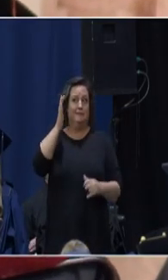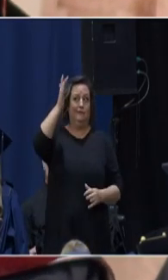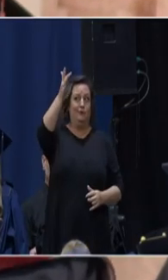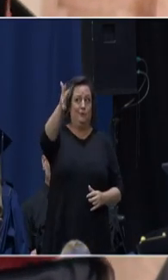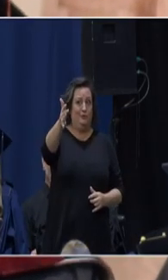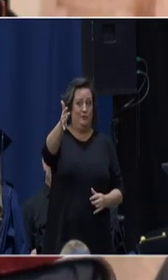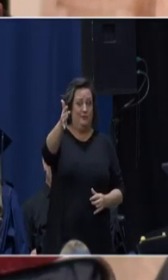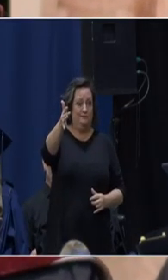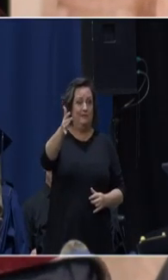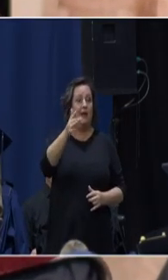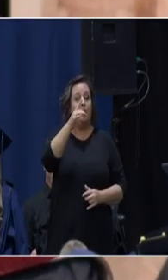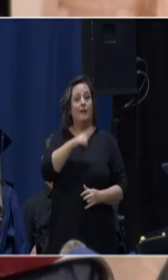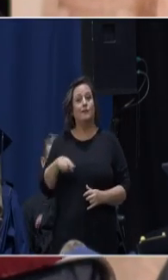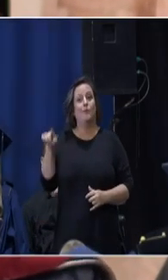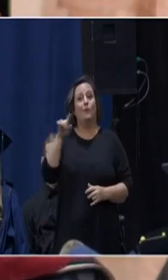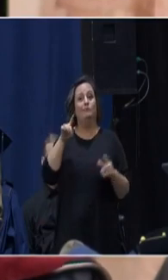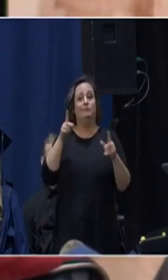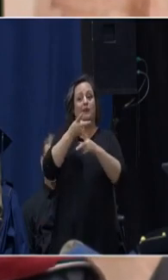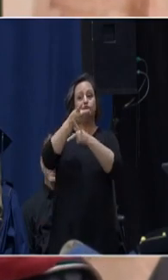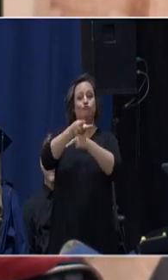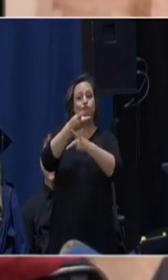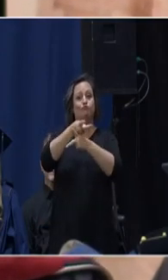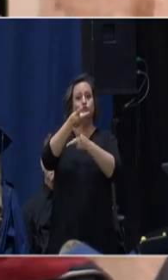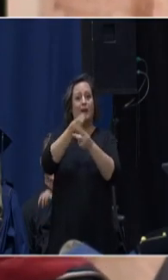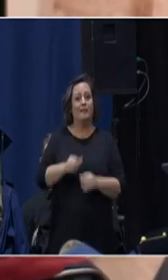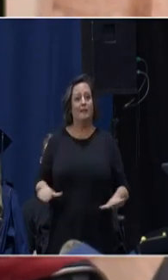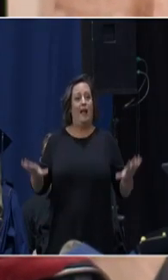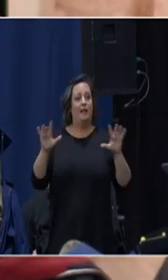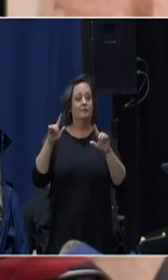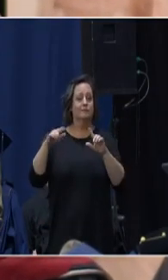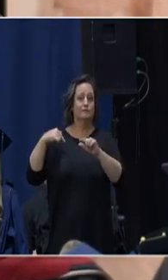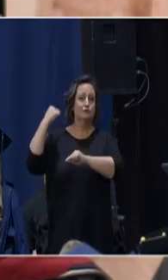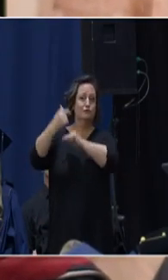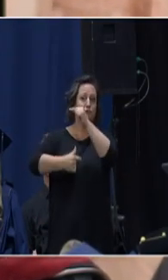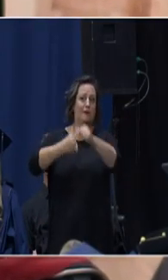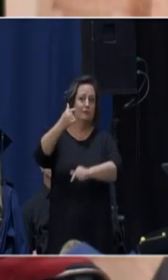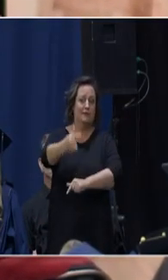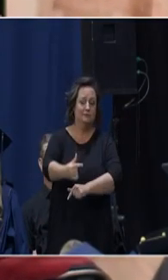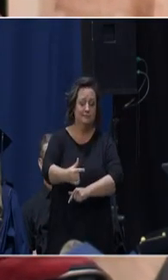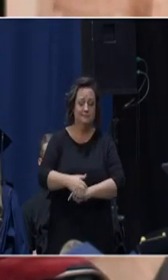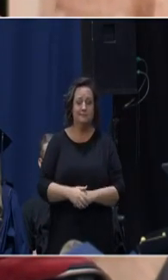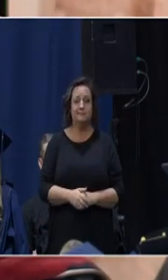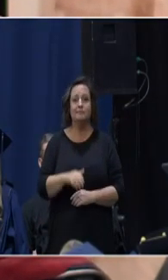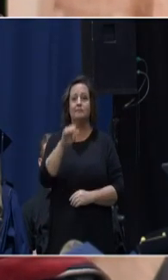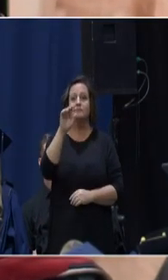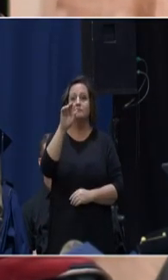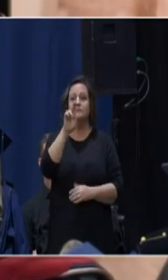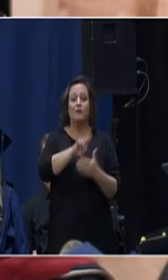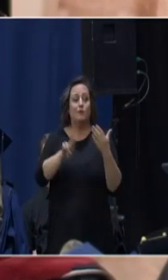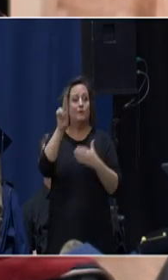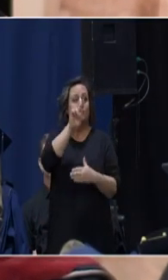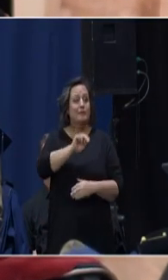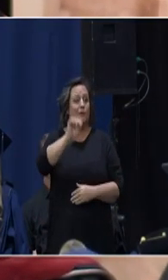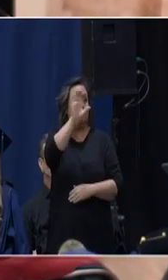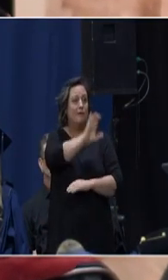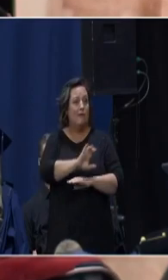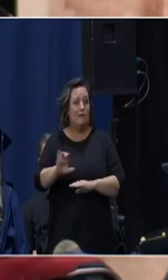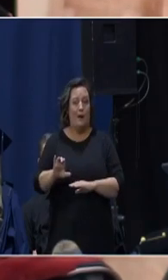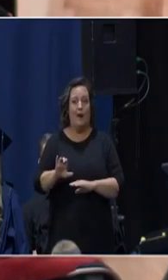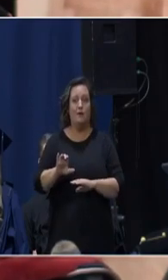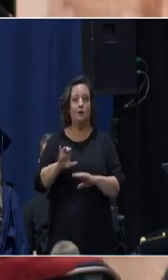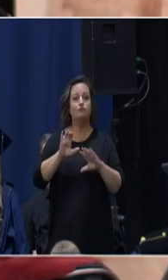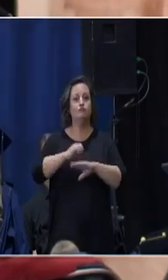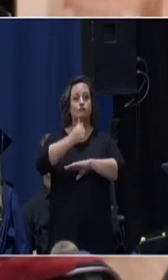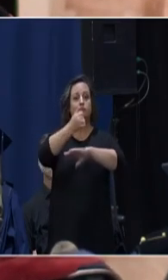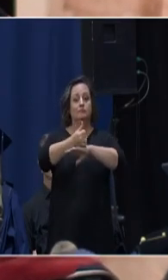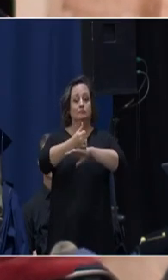those who have stewarded this land throughout the generations. The University of Northern Colorado occupies the